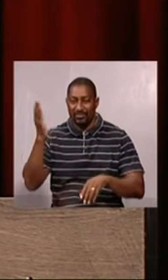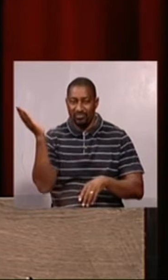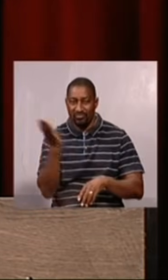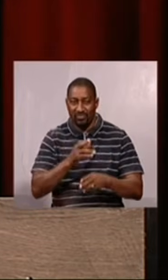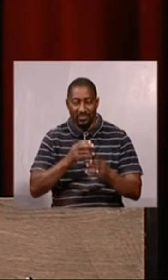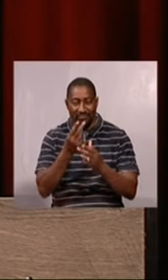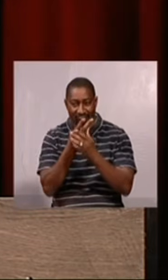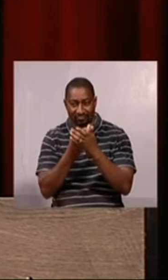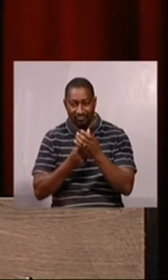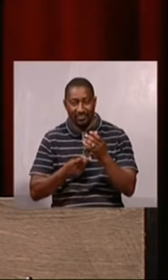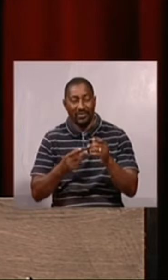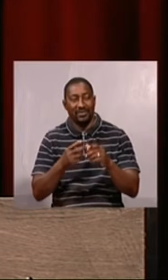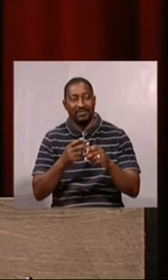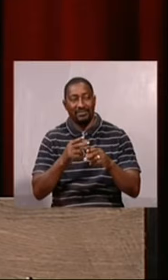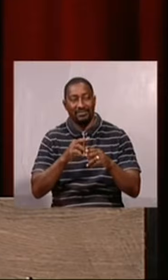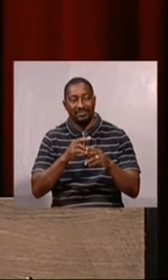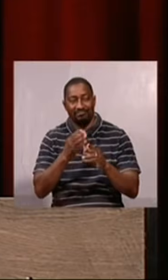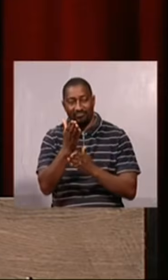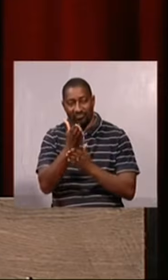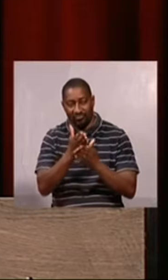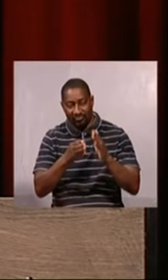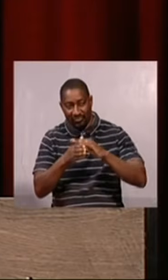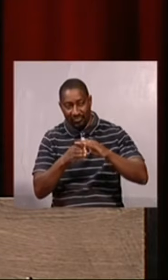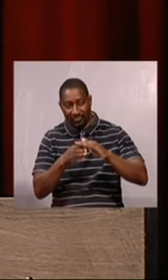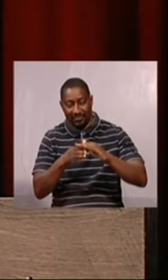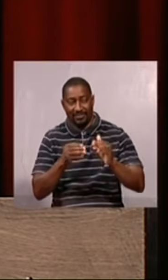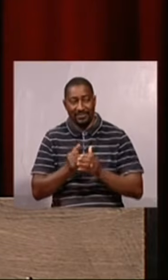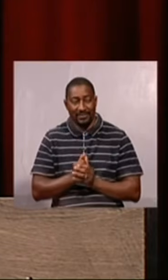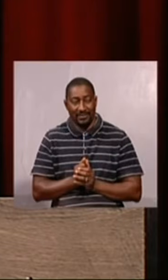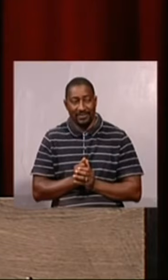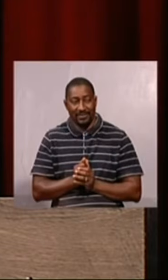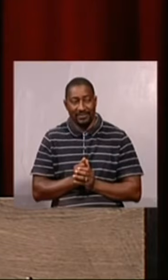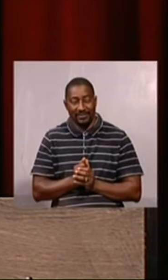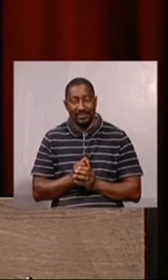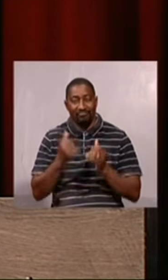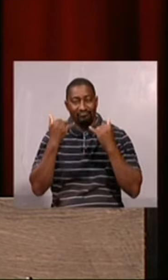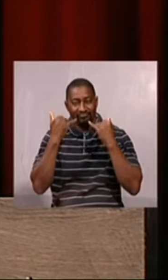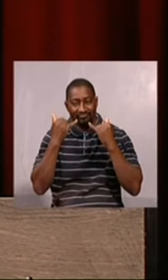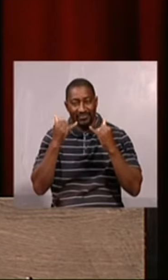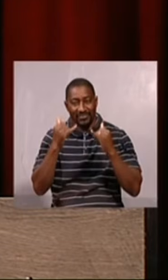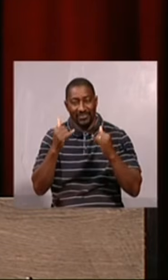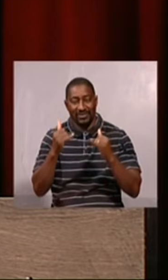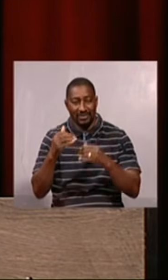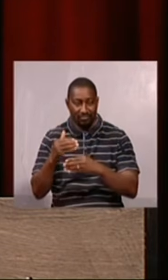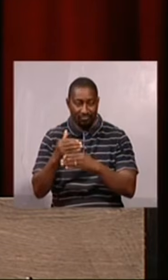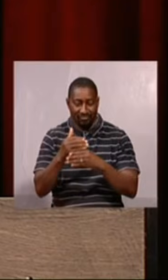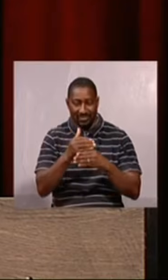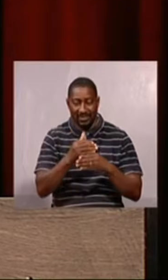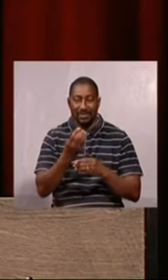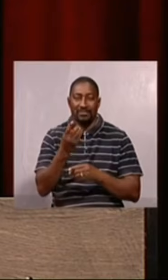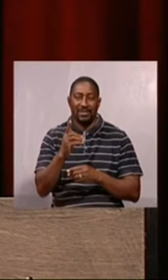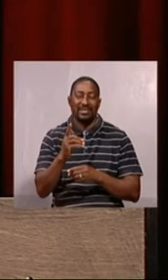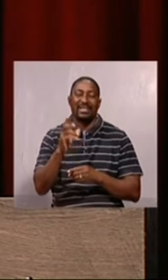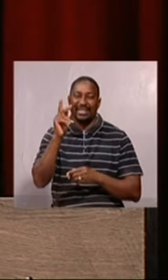While it has the potential to increase voter engagement and democratize information, it also raises concerns